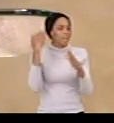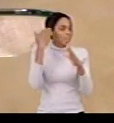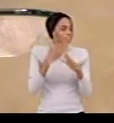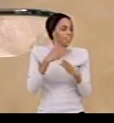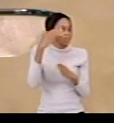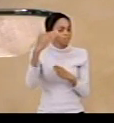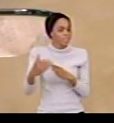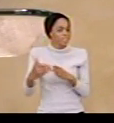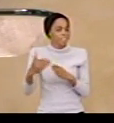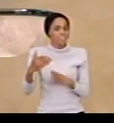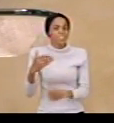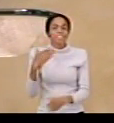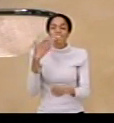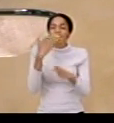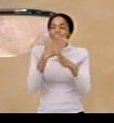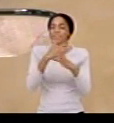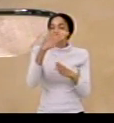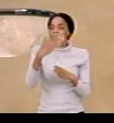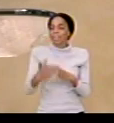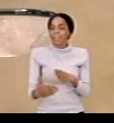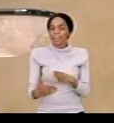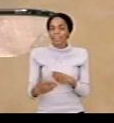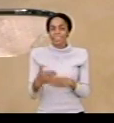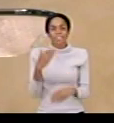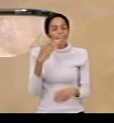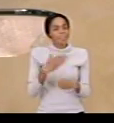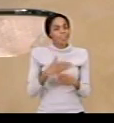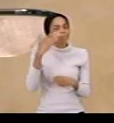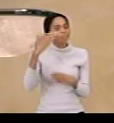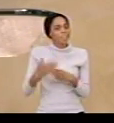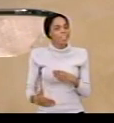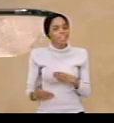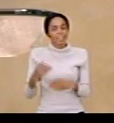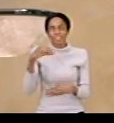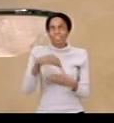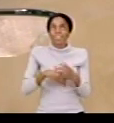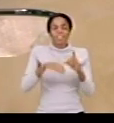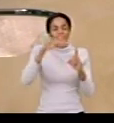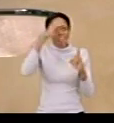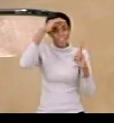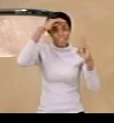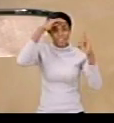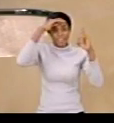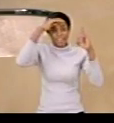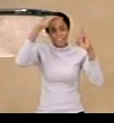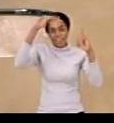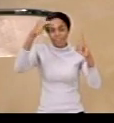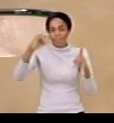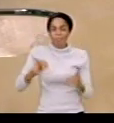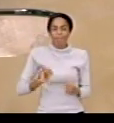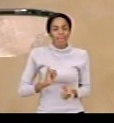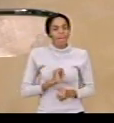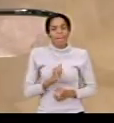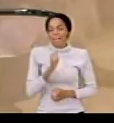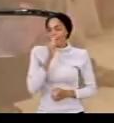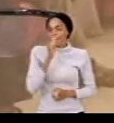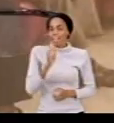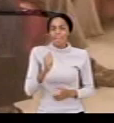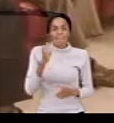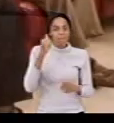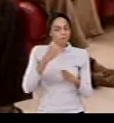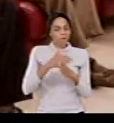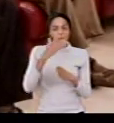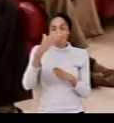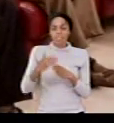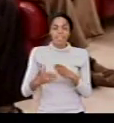him. Complete, complete, complete in him.